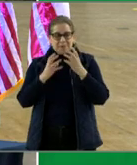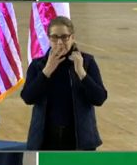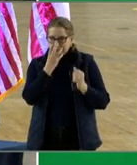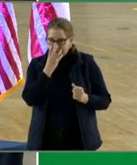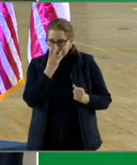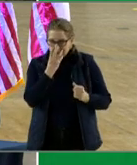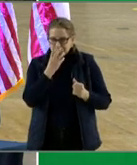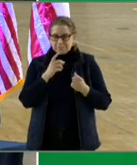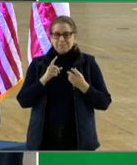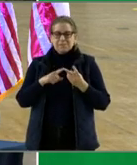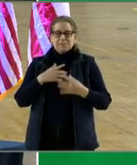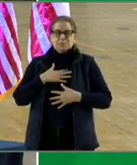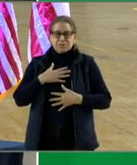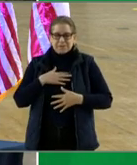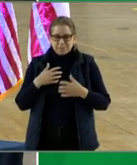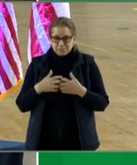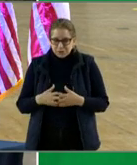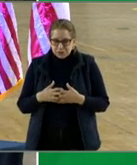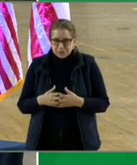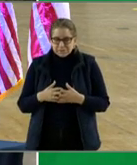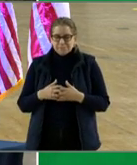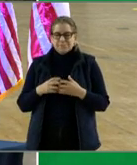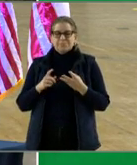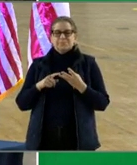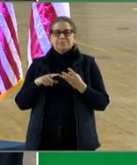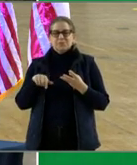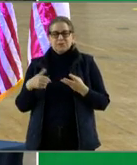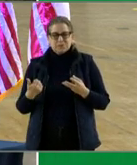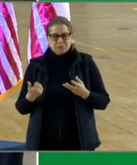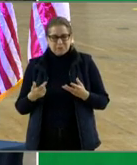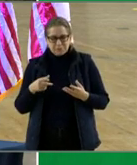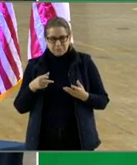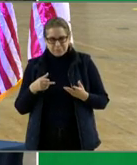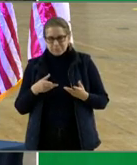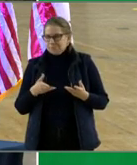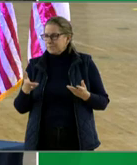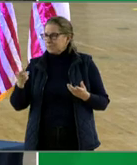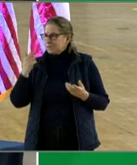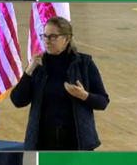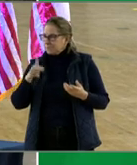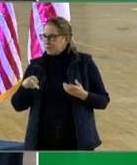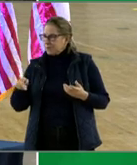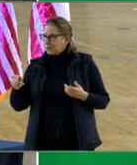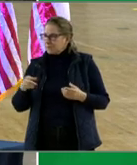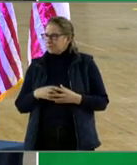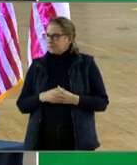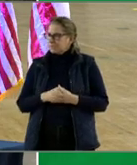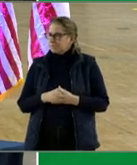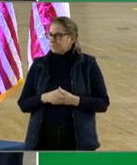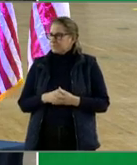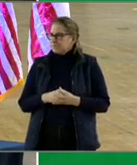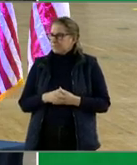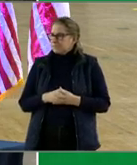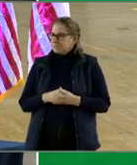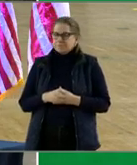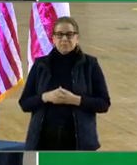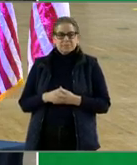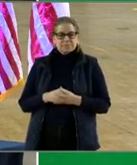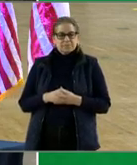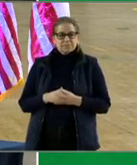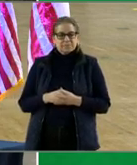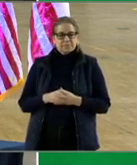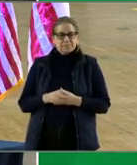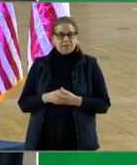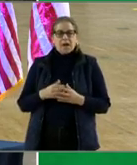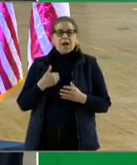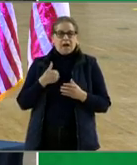the other supplies you're looking at here on the screen, but also through other means and private manufacturers through our